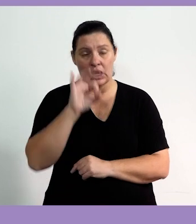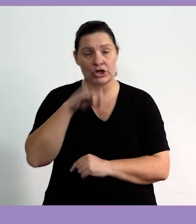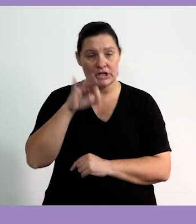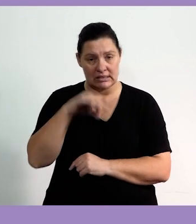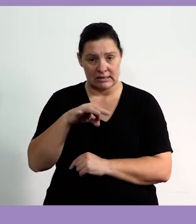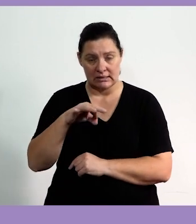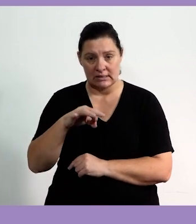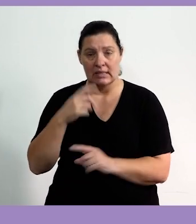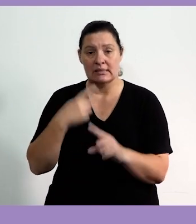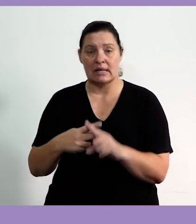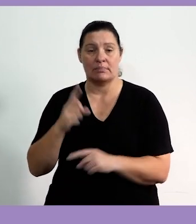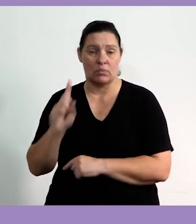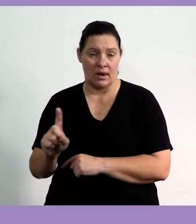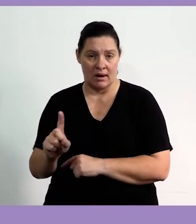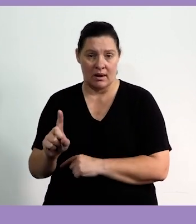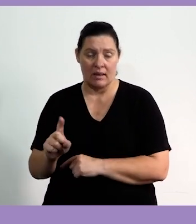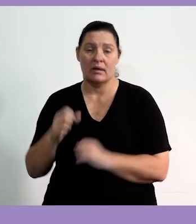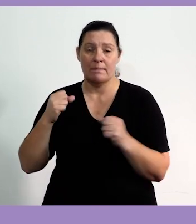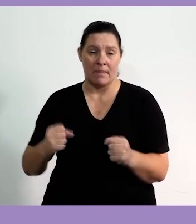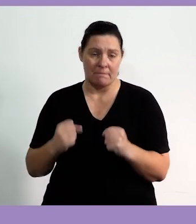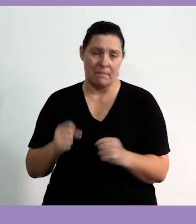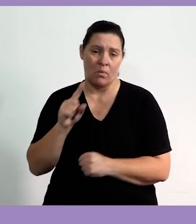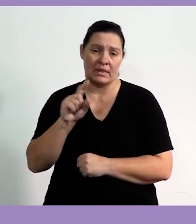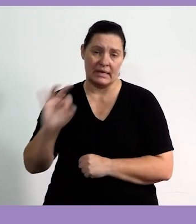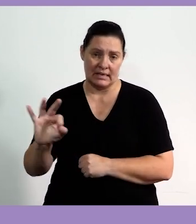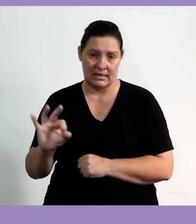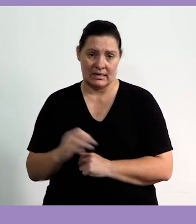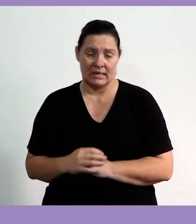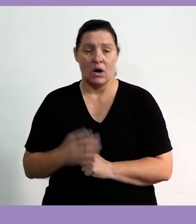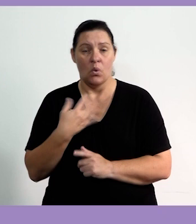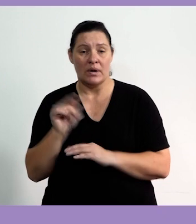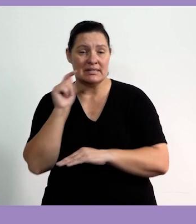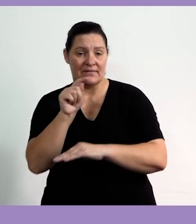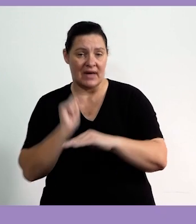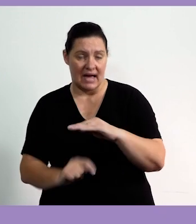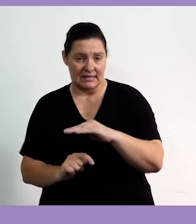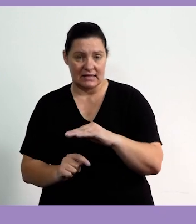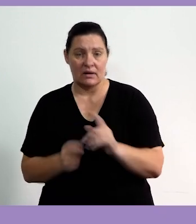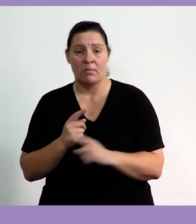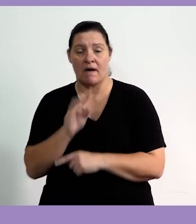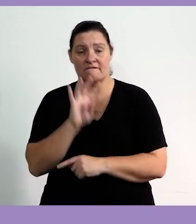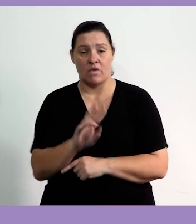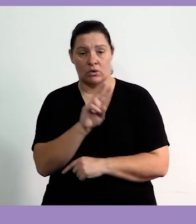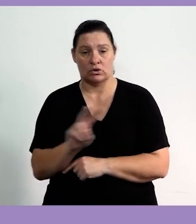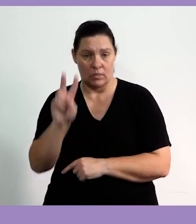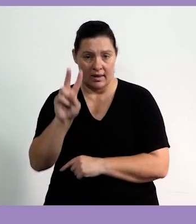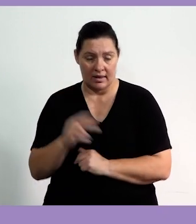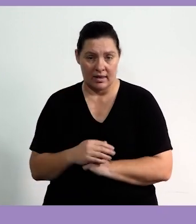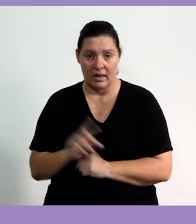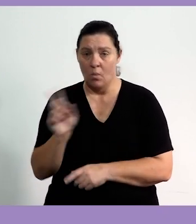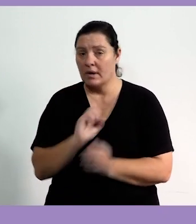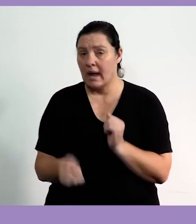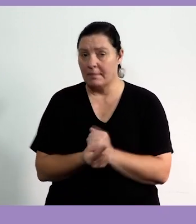1. But 13 multiplied by 1 still gives us 13. We are dividing that by 4